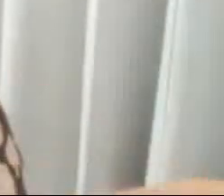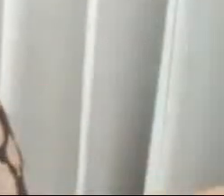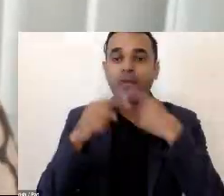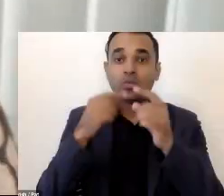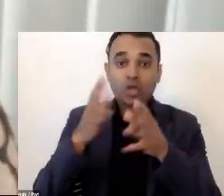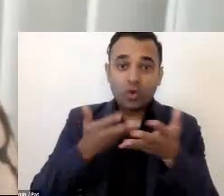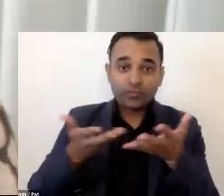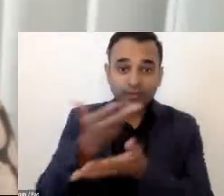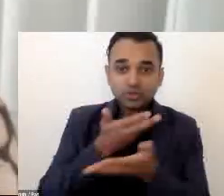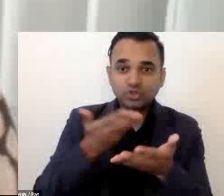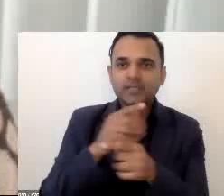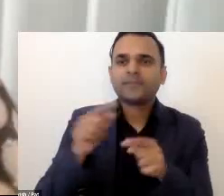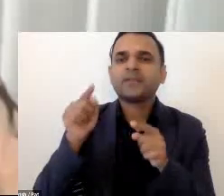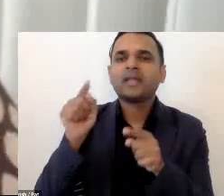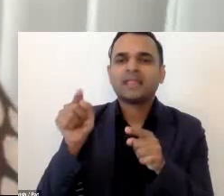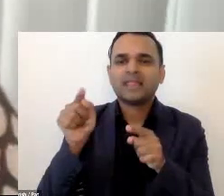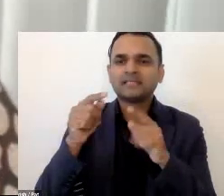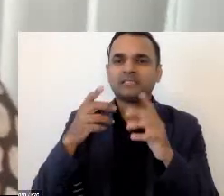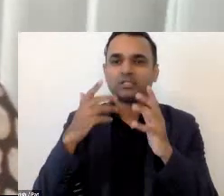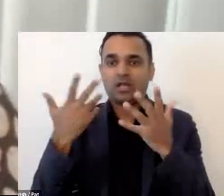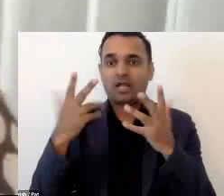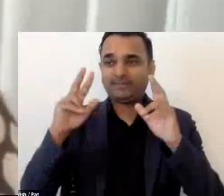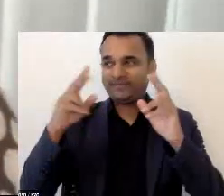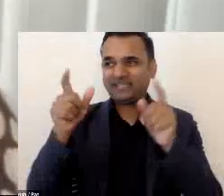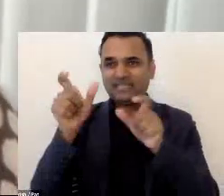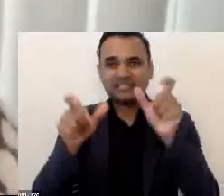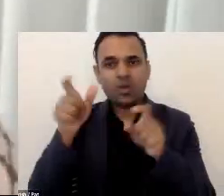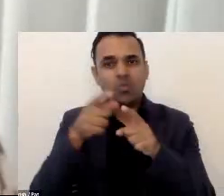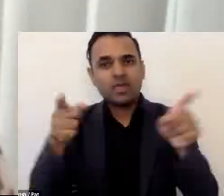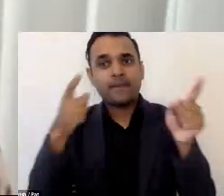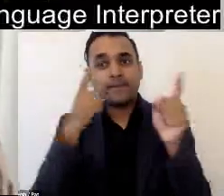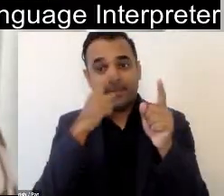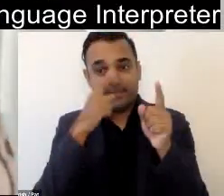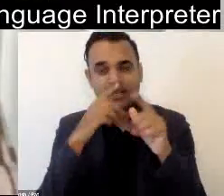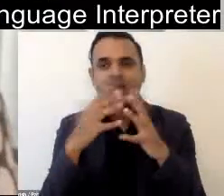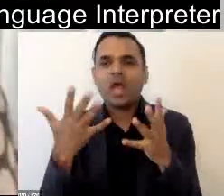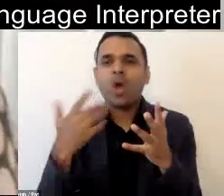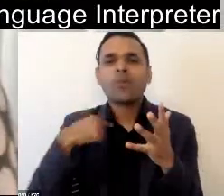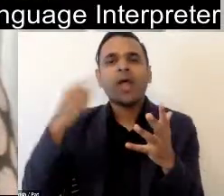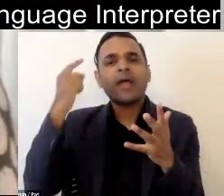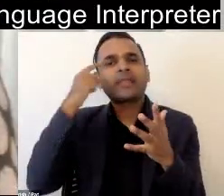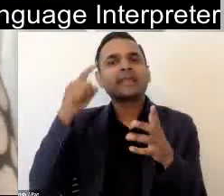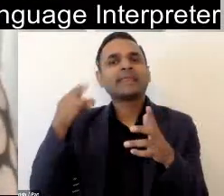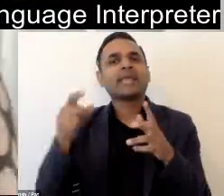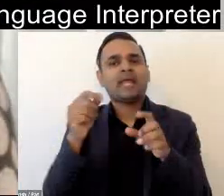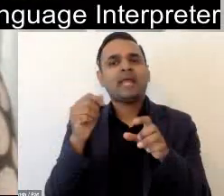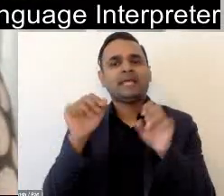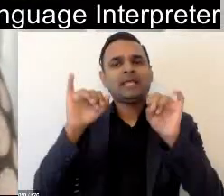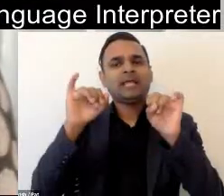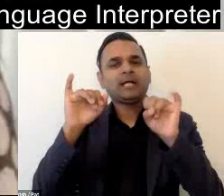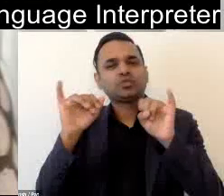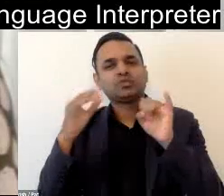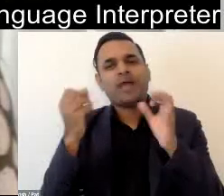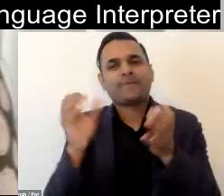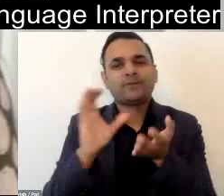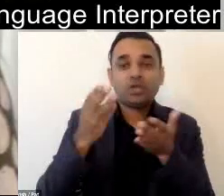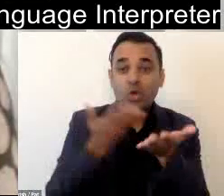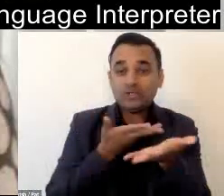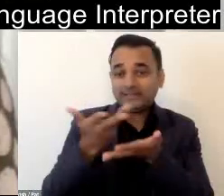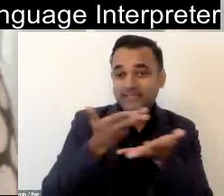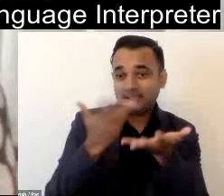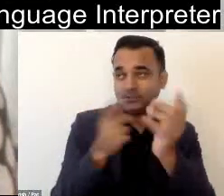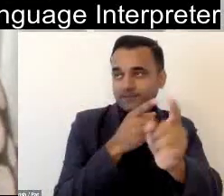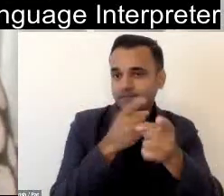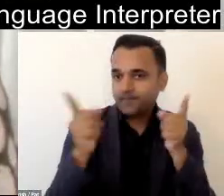and automation of jobs. I mean, of course, it will impact both men and women, but a lot of conversation has been about